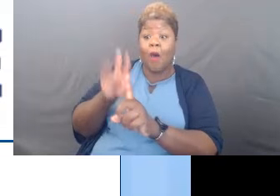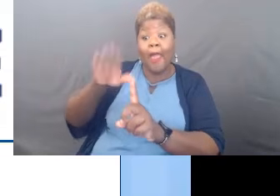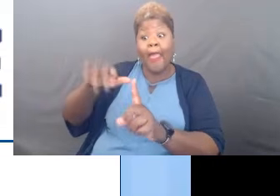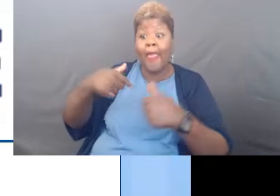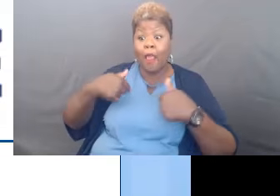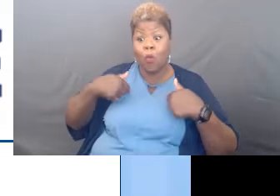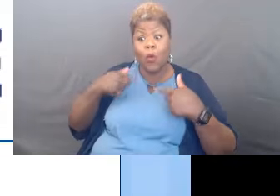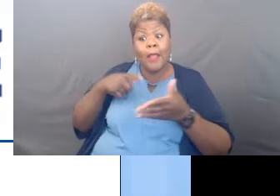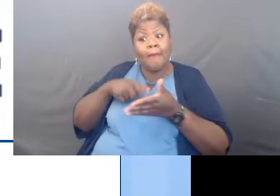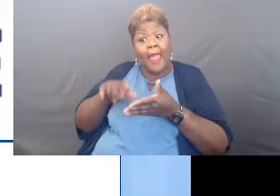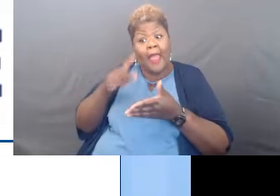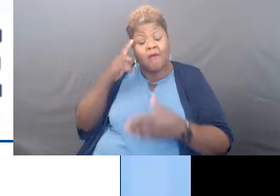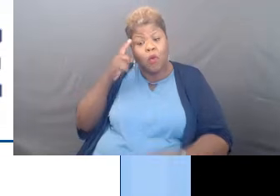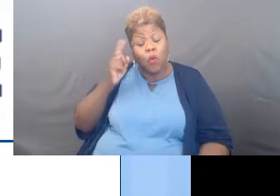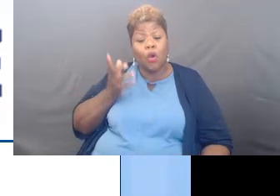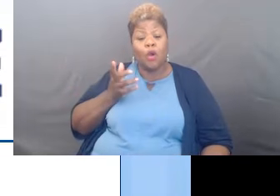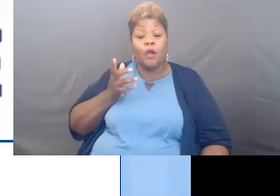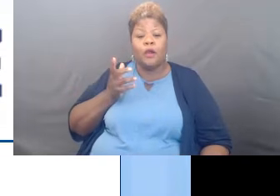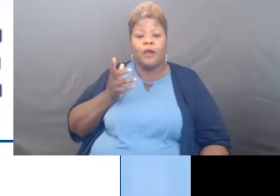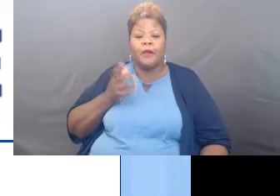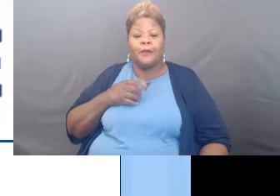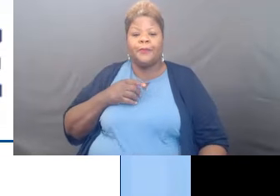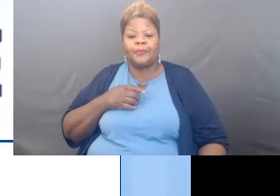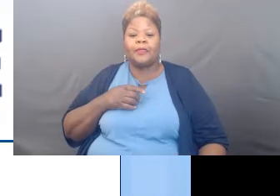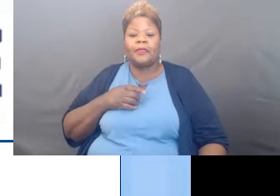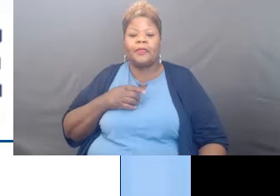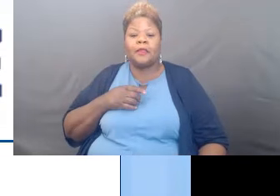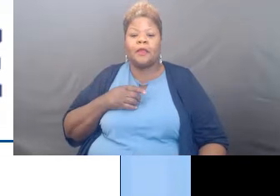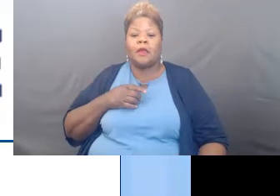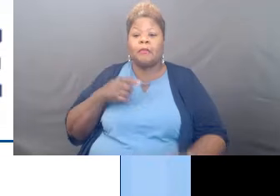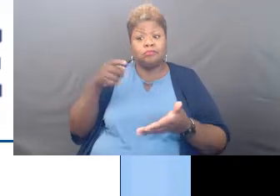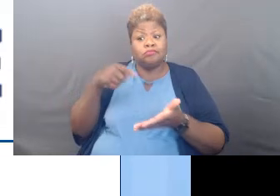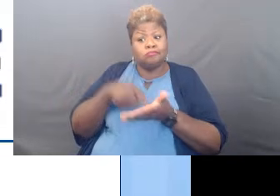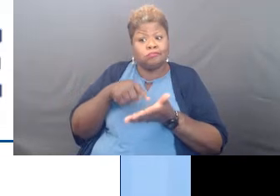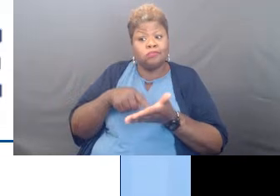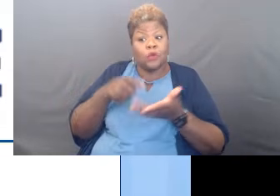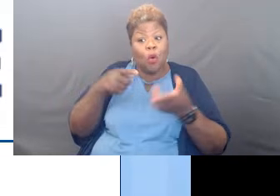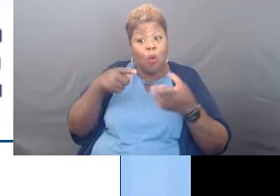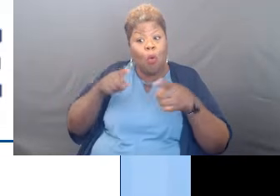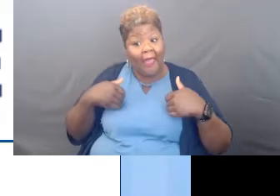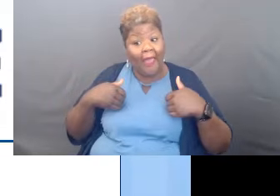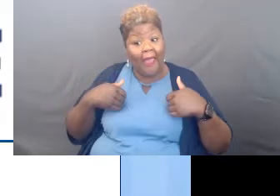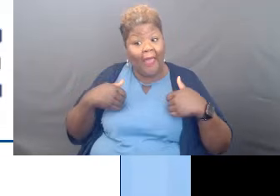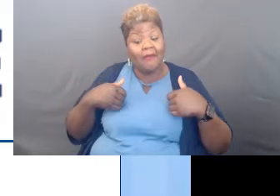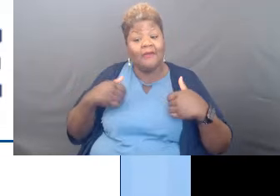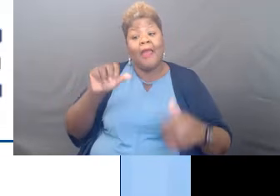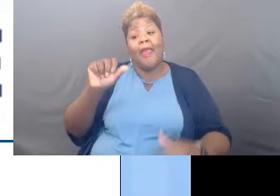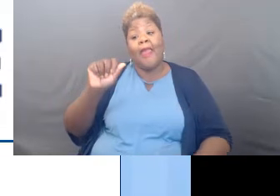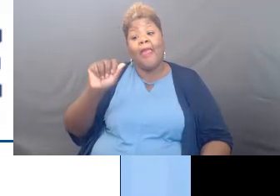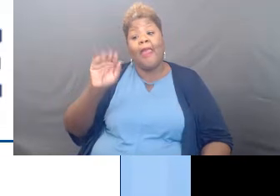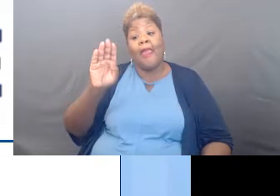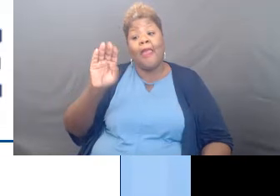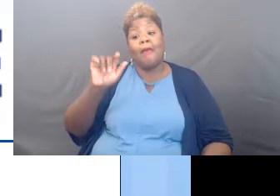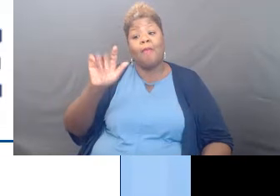paid for, an expense why that particular individual had an ABLE account and we need